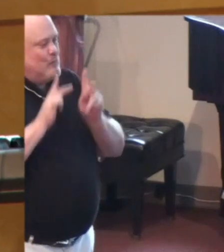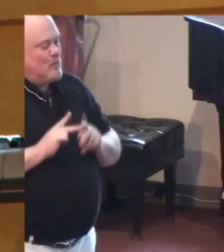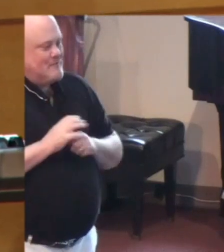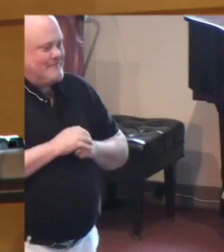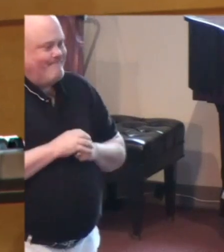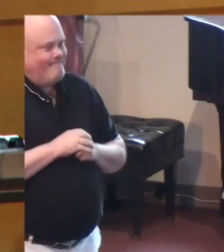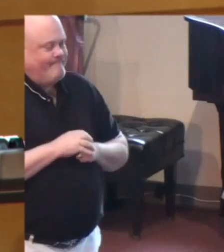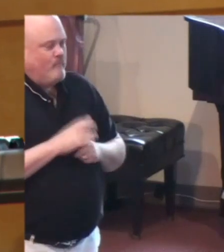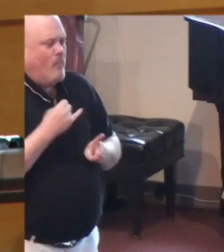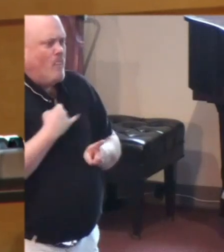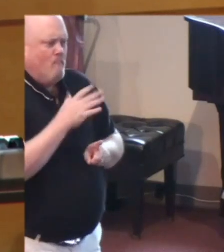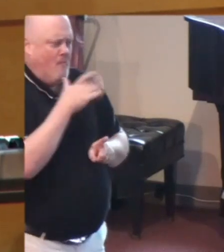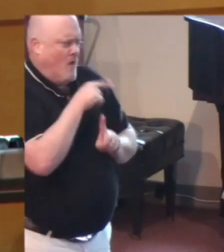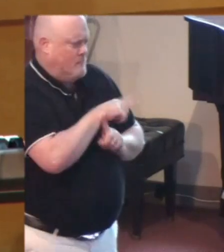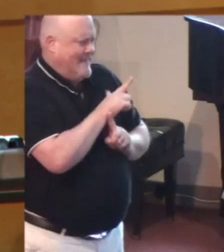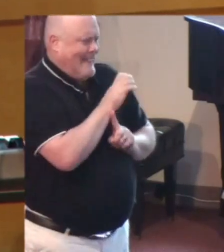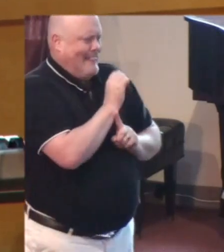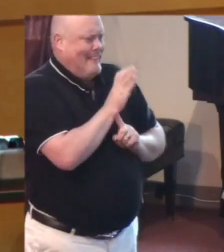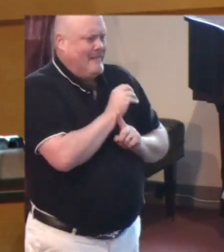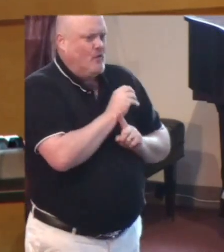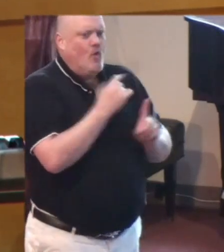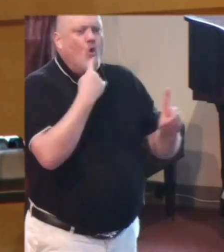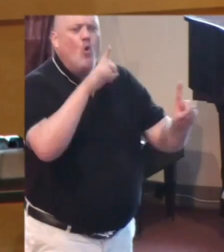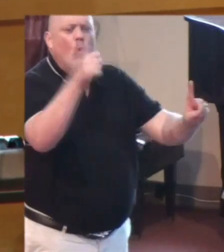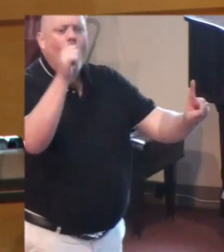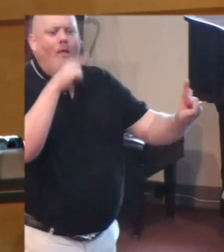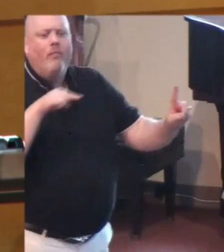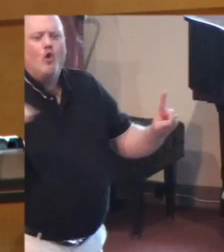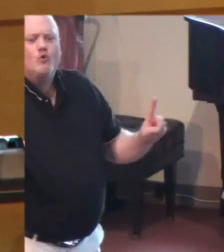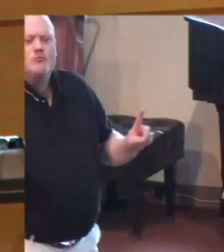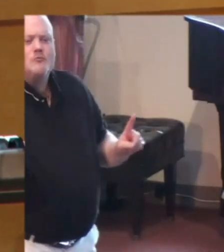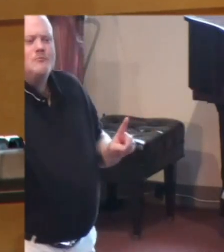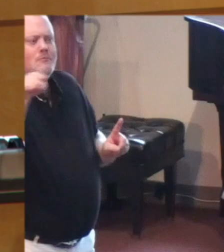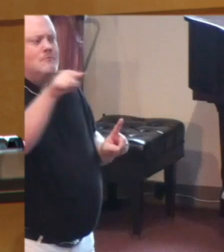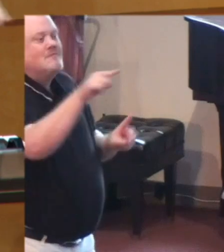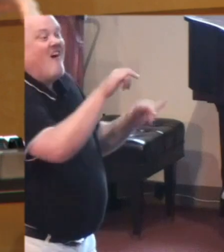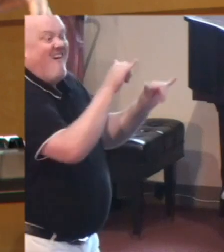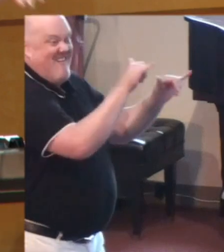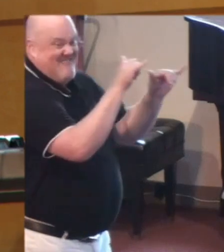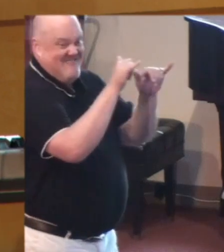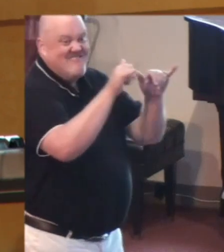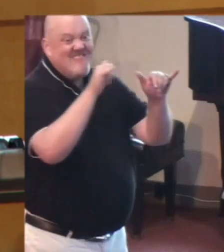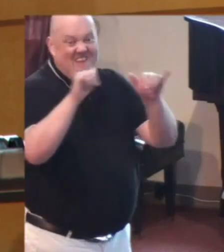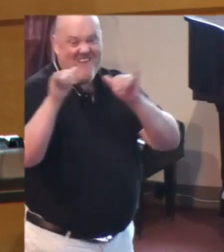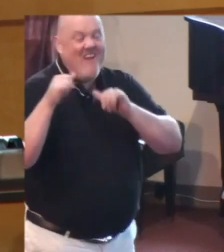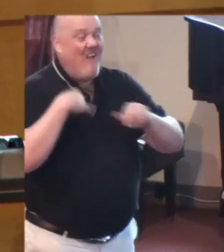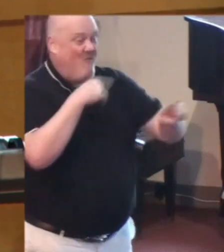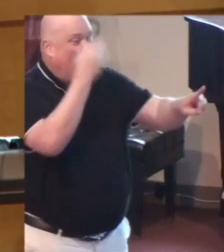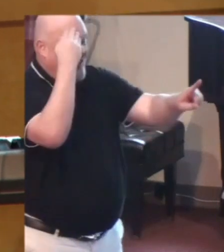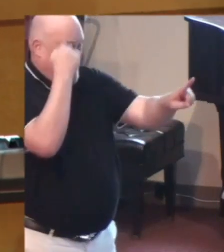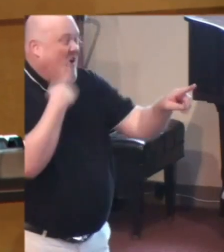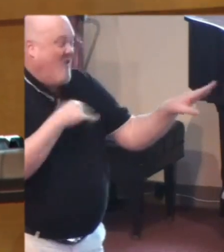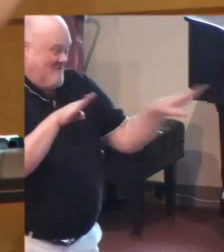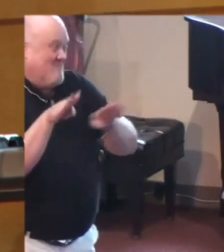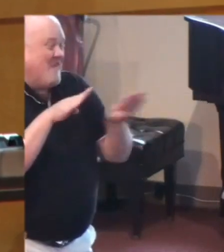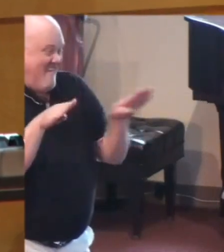My mama was a Leo. Who else? Let's see some Leos in this crowd. Oh, see, I mean, and you know how you are.